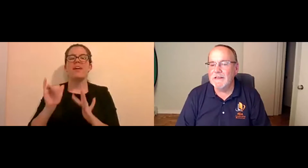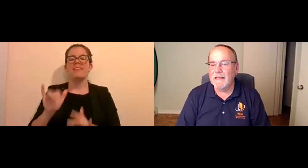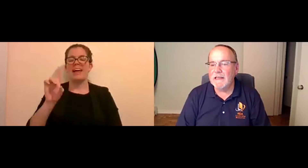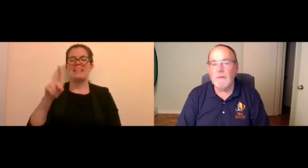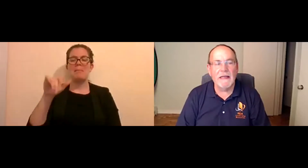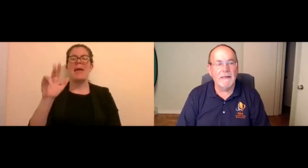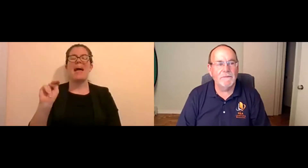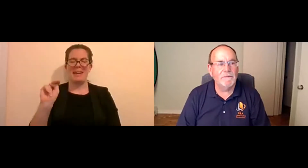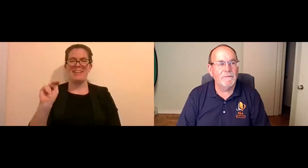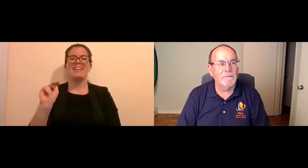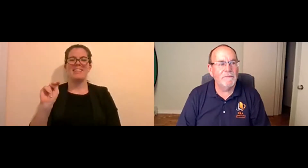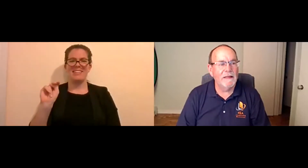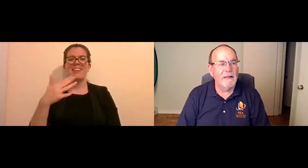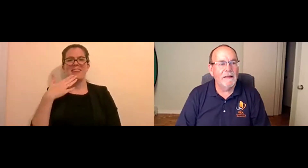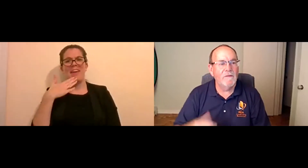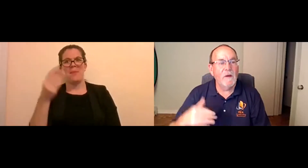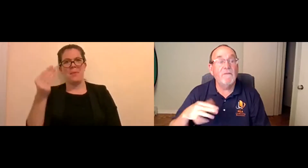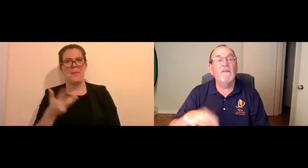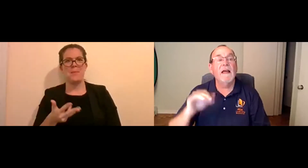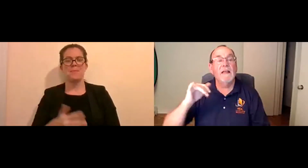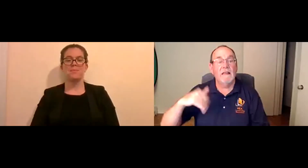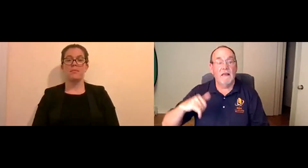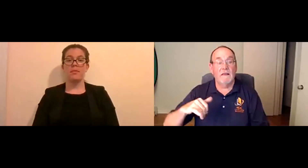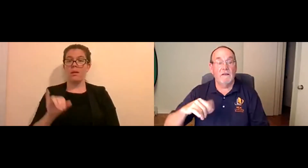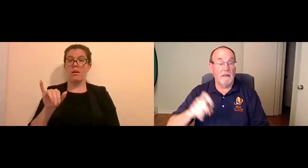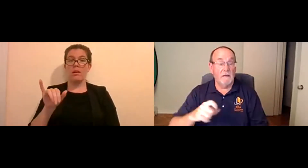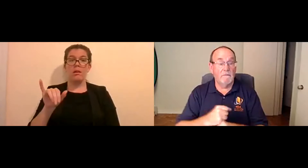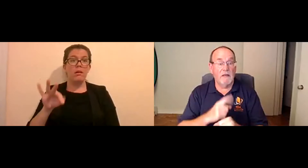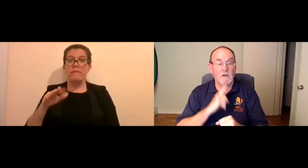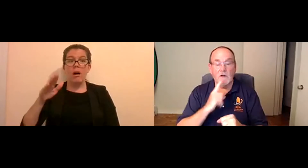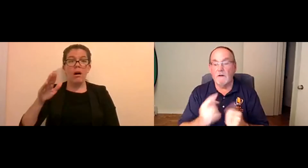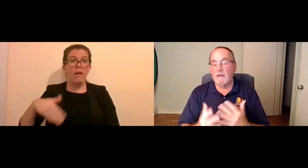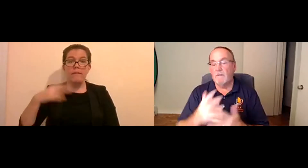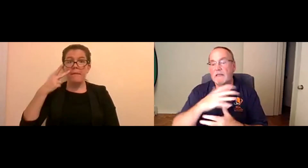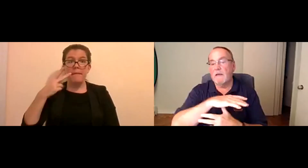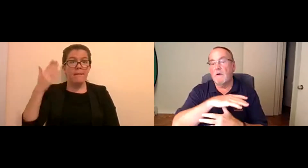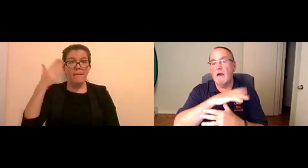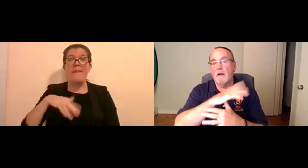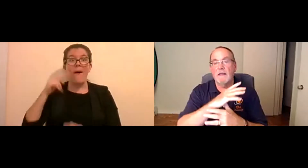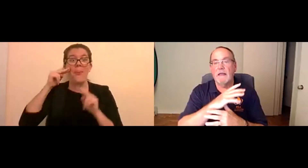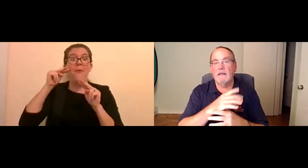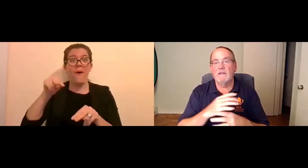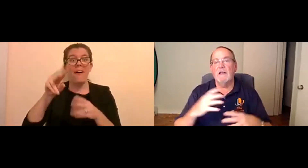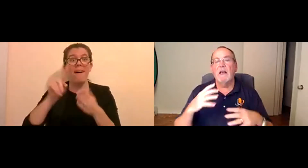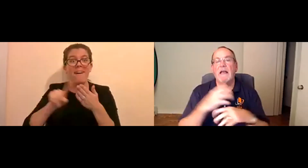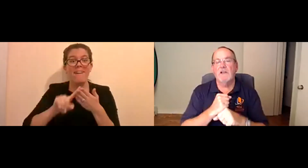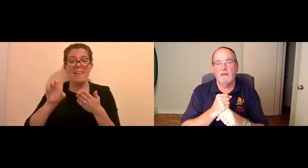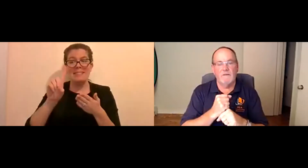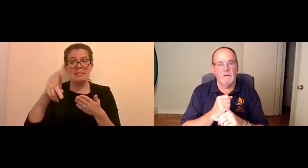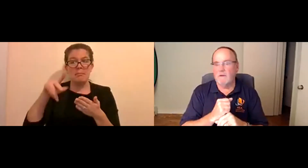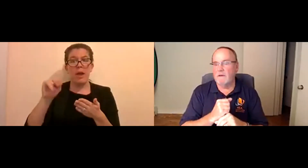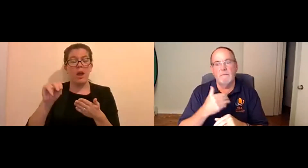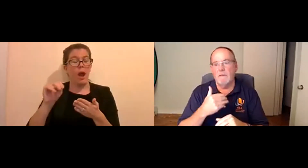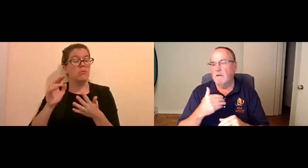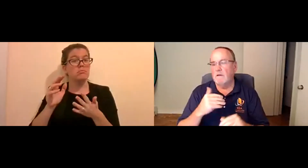was DPAN. If you haven't found that yet, you need to make sure you make that a priority. That's a collection of